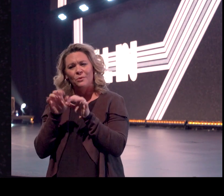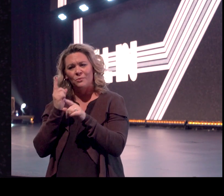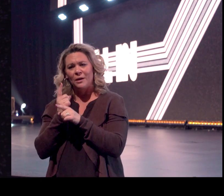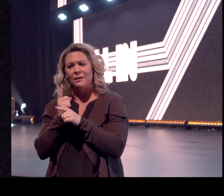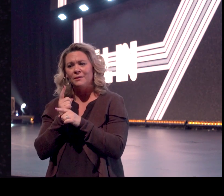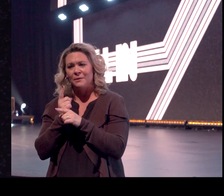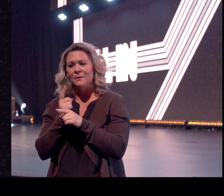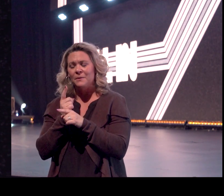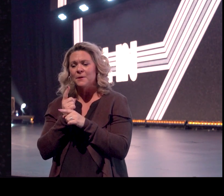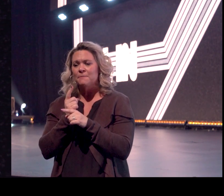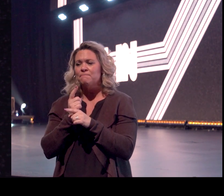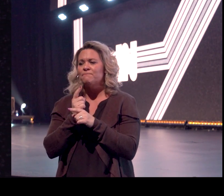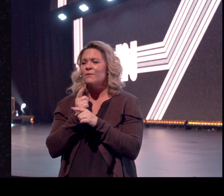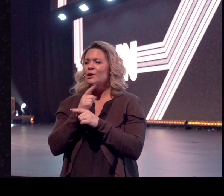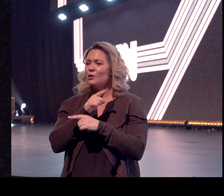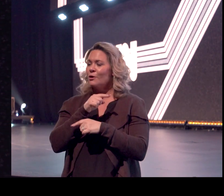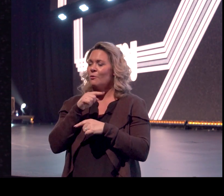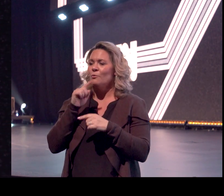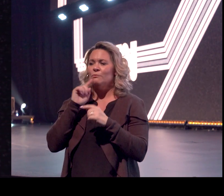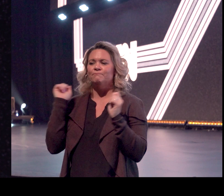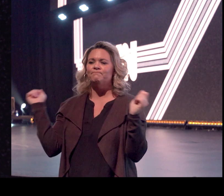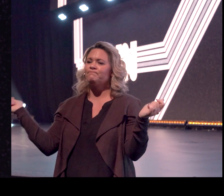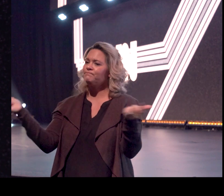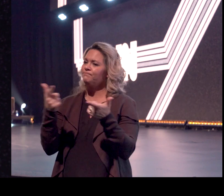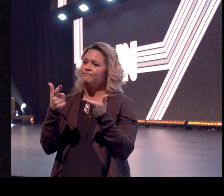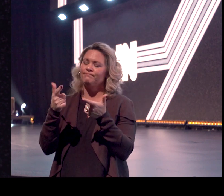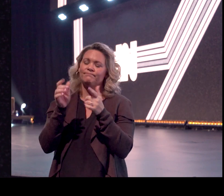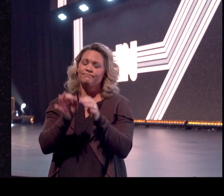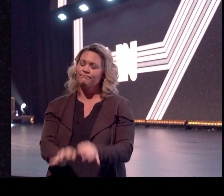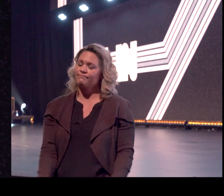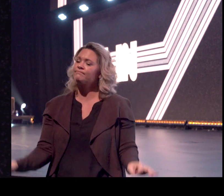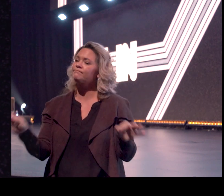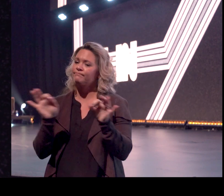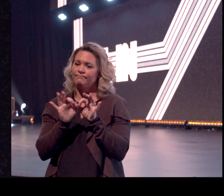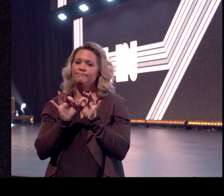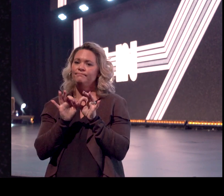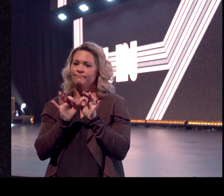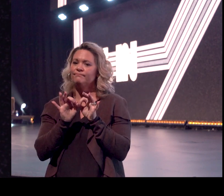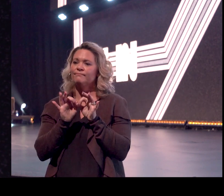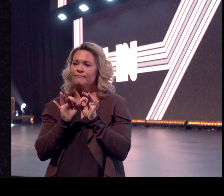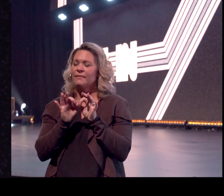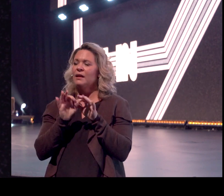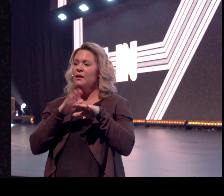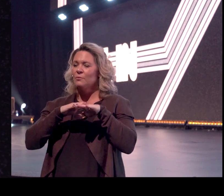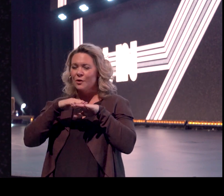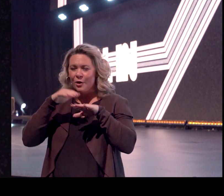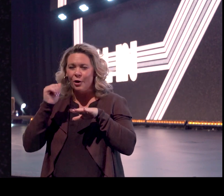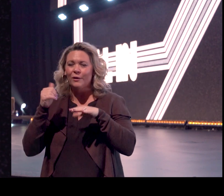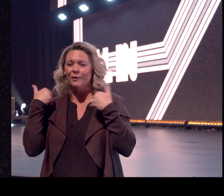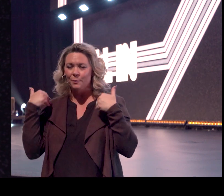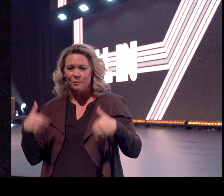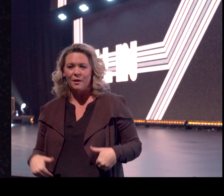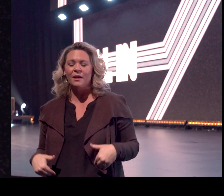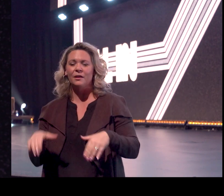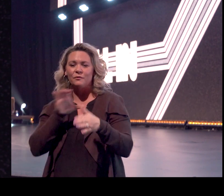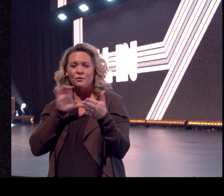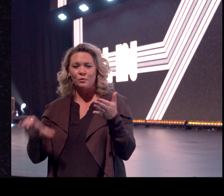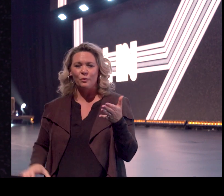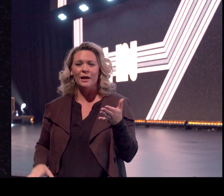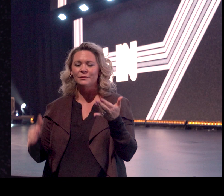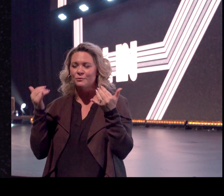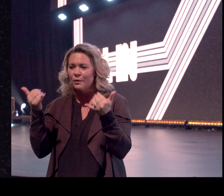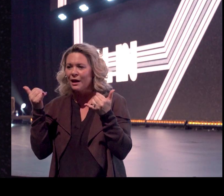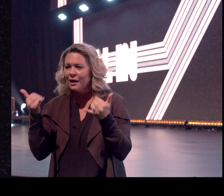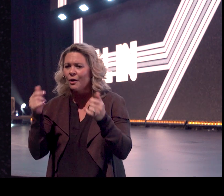matters? You are indispensable. And I'm here to call the body of